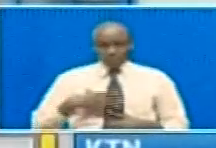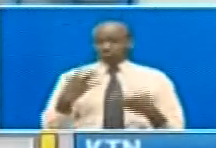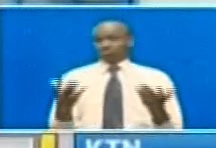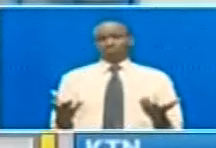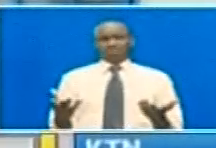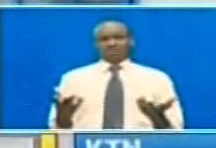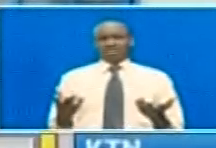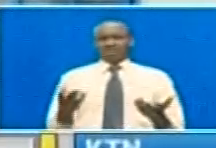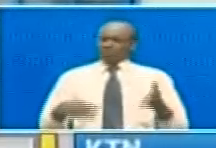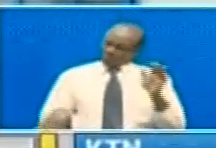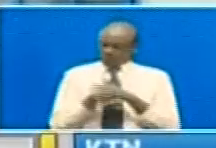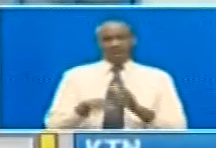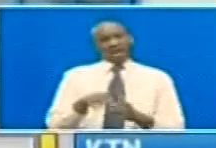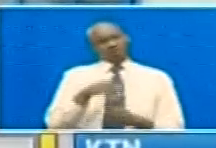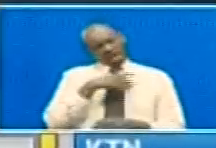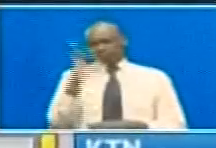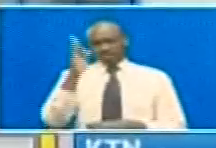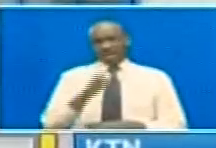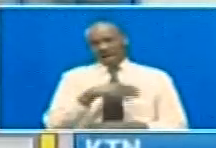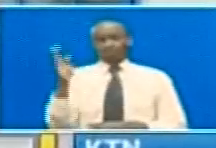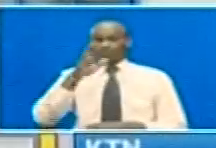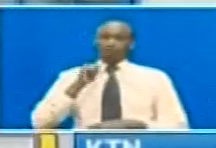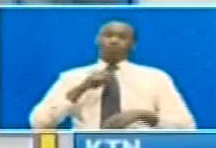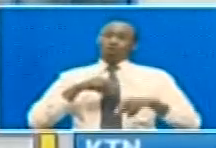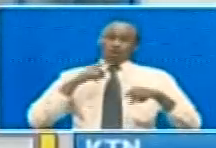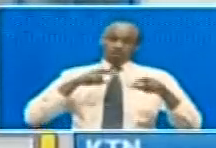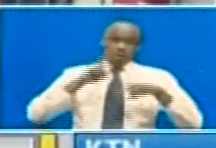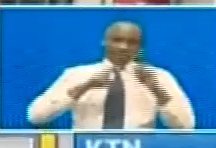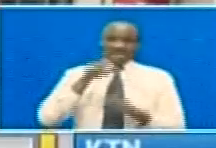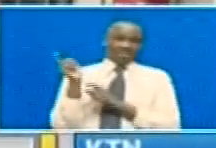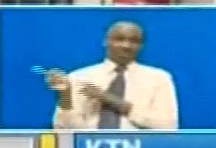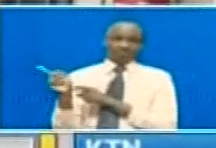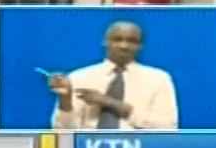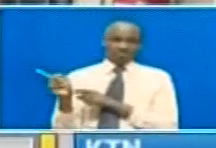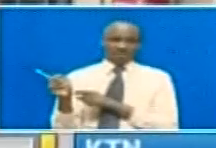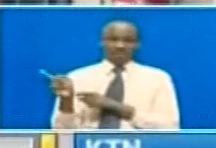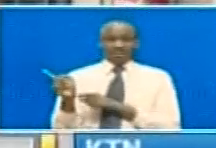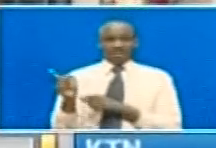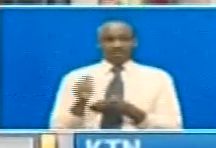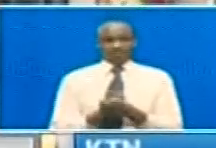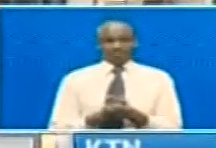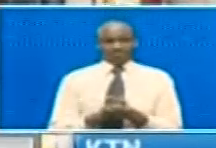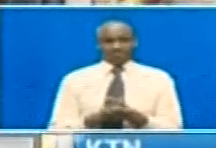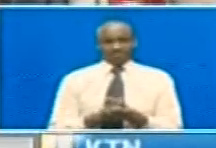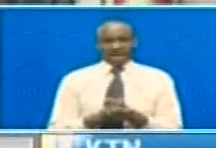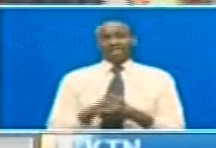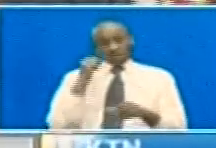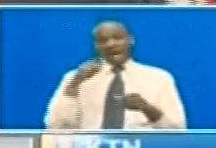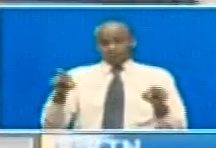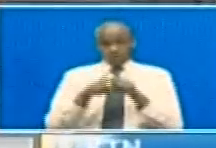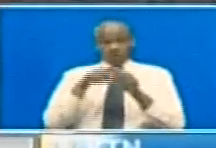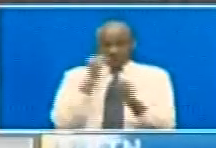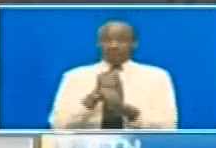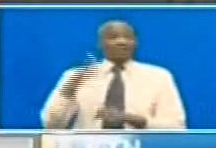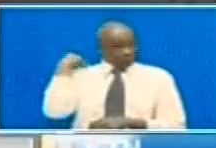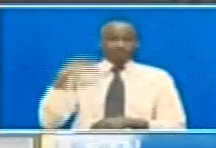Other people are being chased to go out of the restaurants, and to us and to workers. Okay, I used